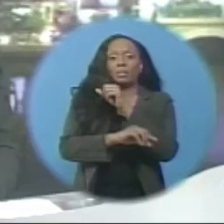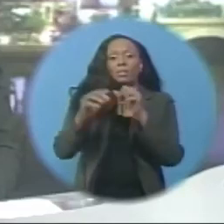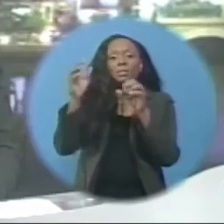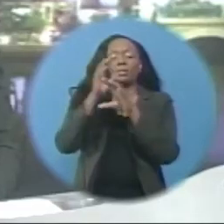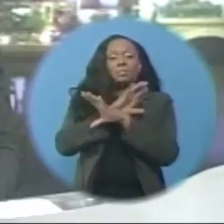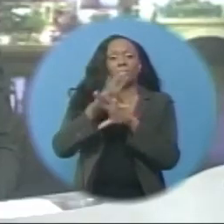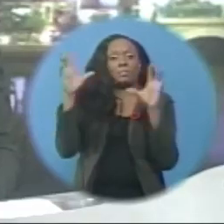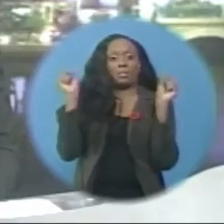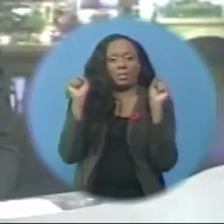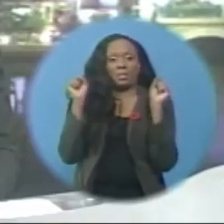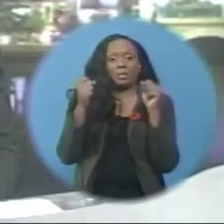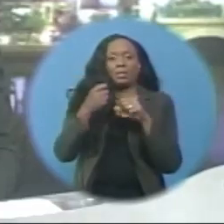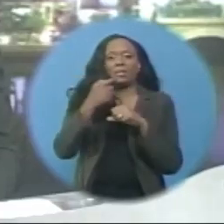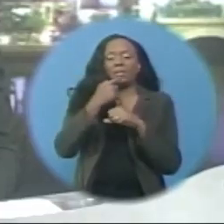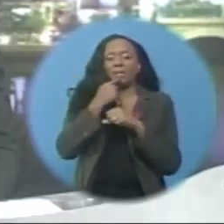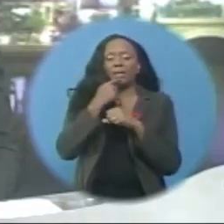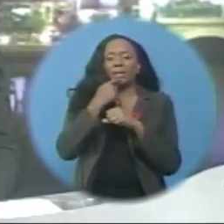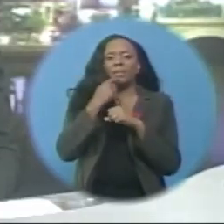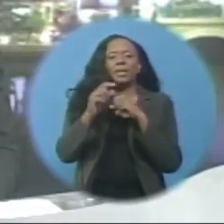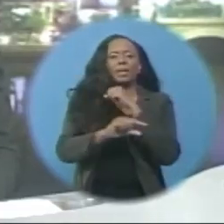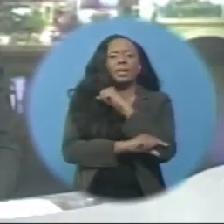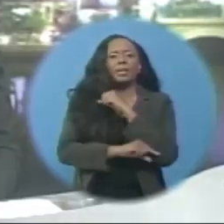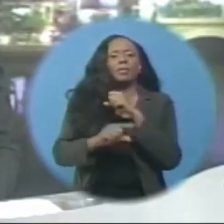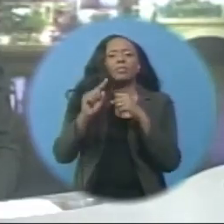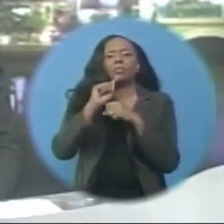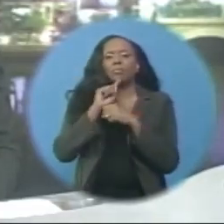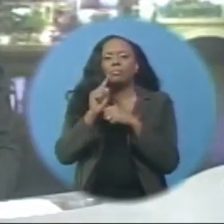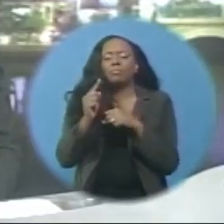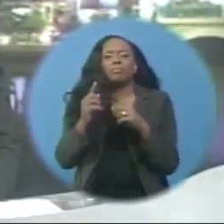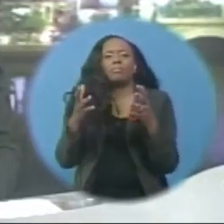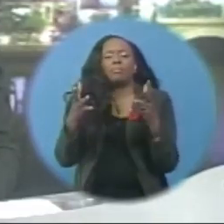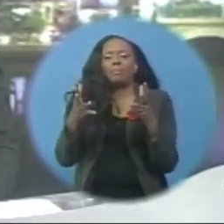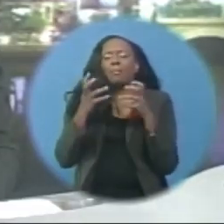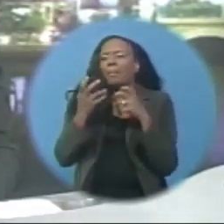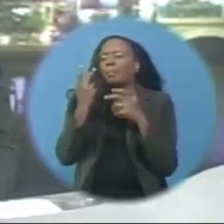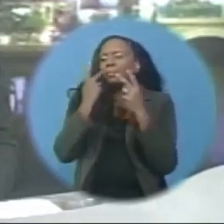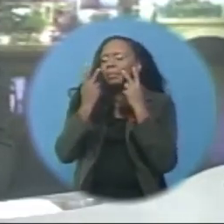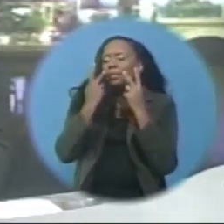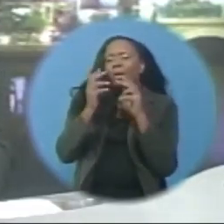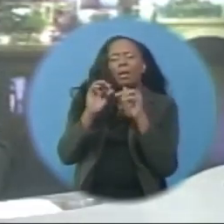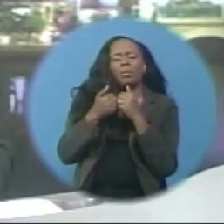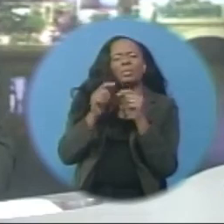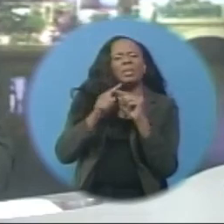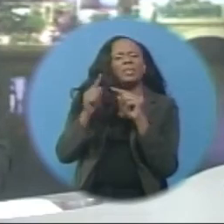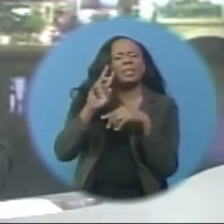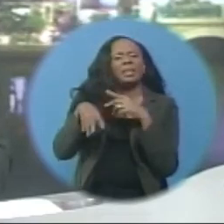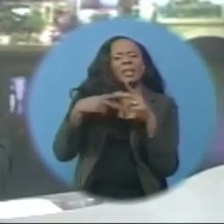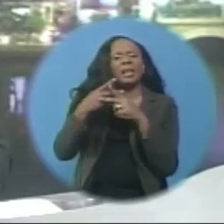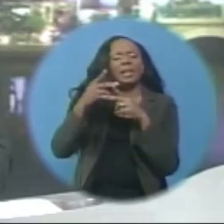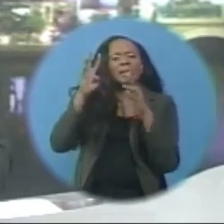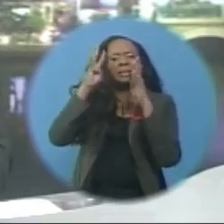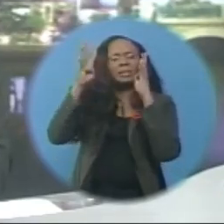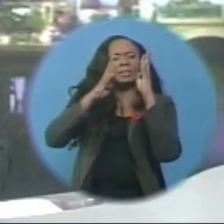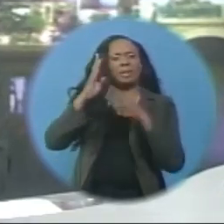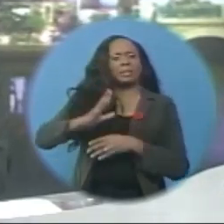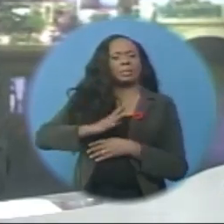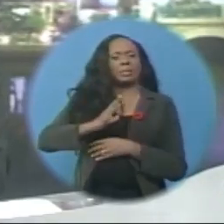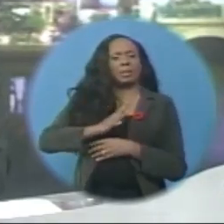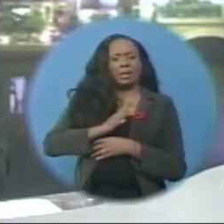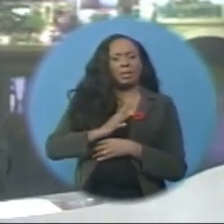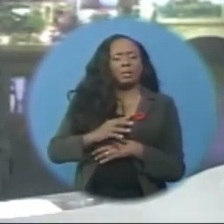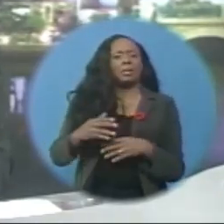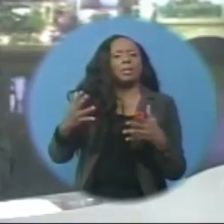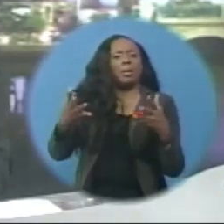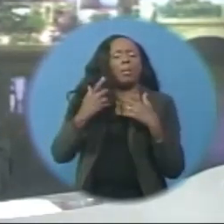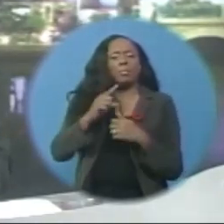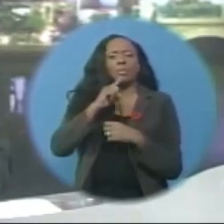President David Granger says Guyana is vigorously pursuing diplomatic initiatives towards the Good Offices